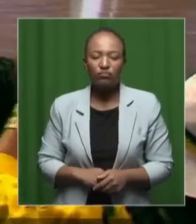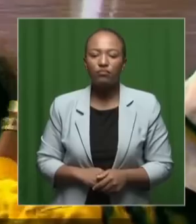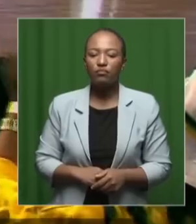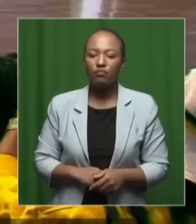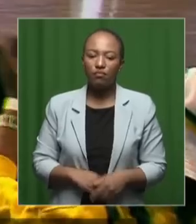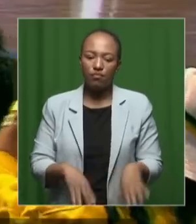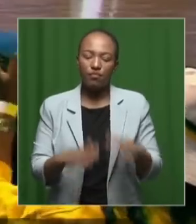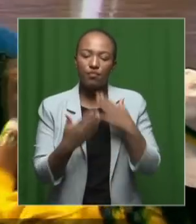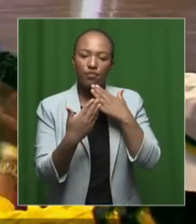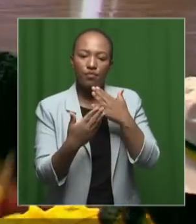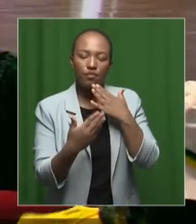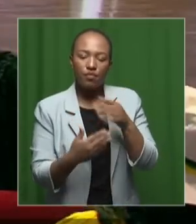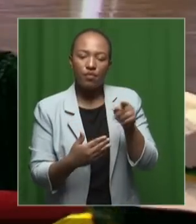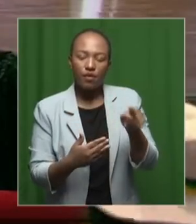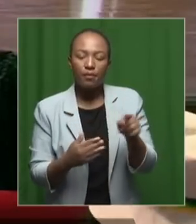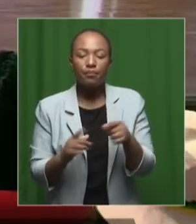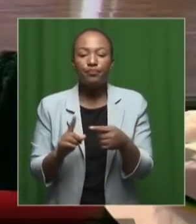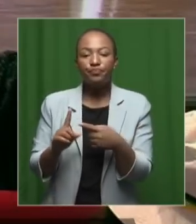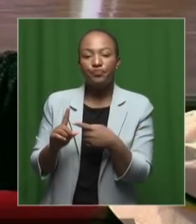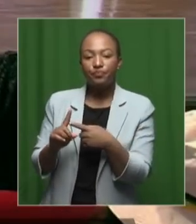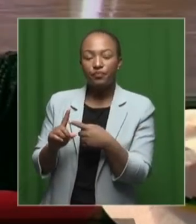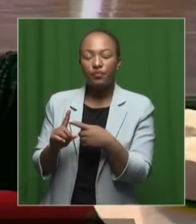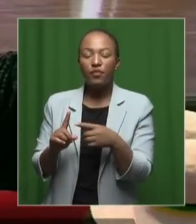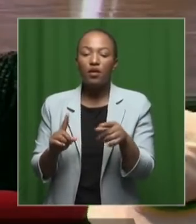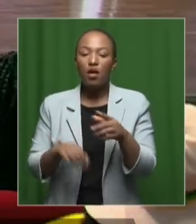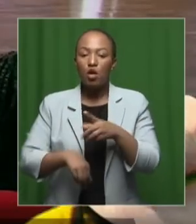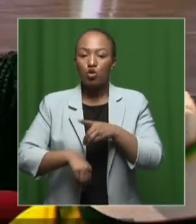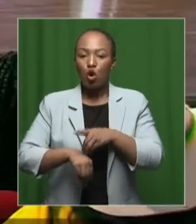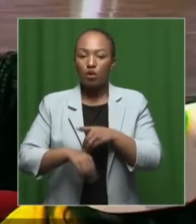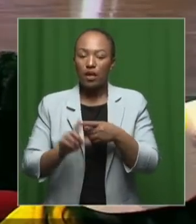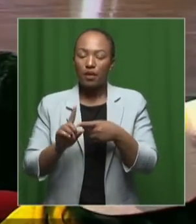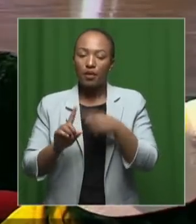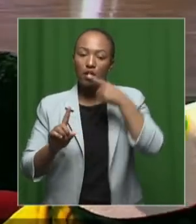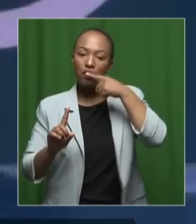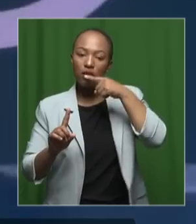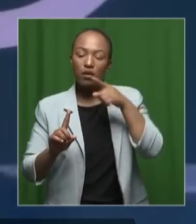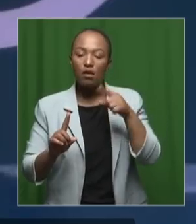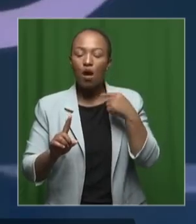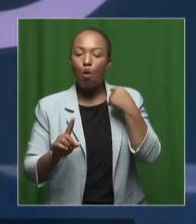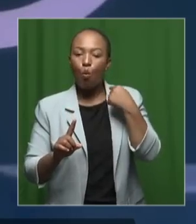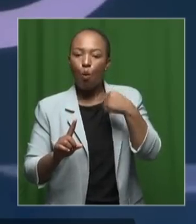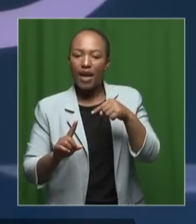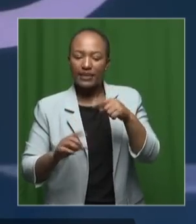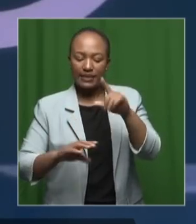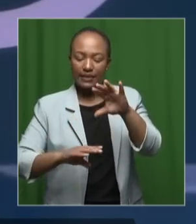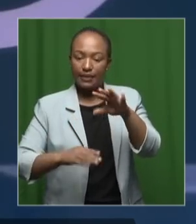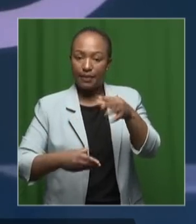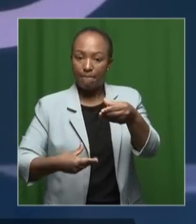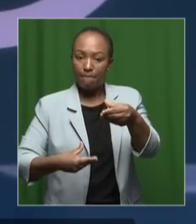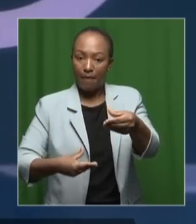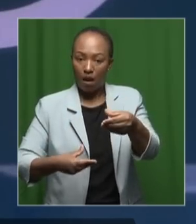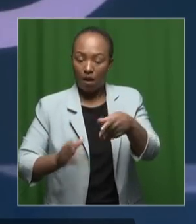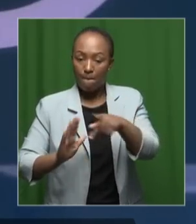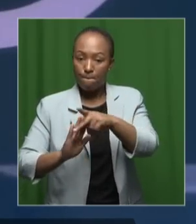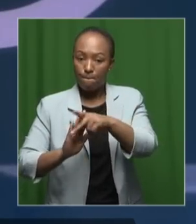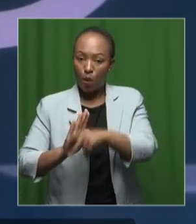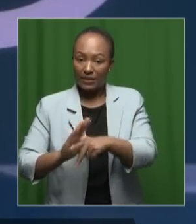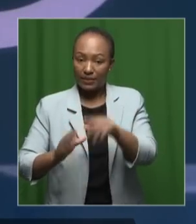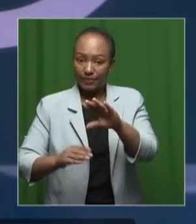Mr. Manyi, Dr. Motsoaledi. With regard to the white paper, and regardless of what provisions government comes up